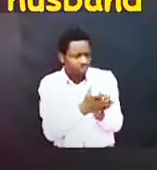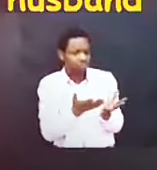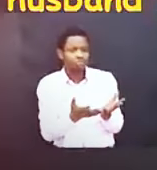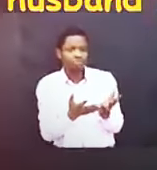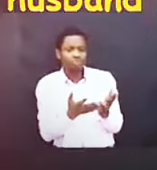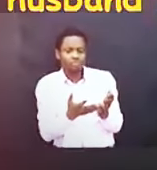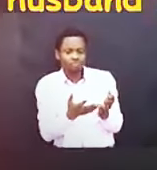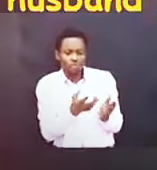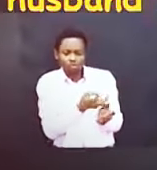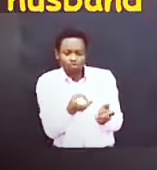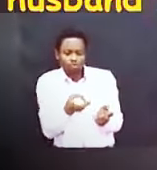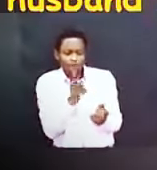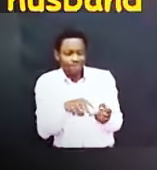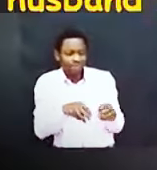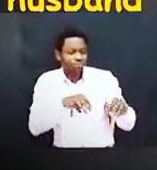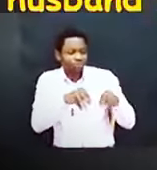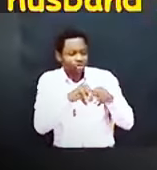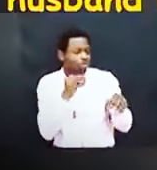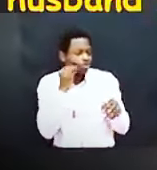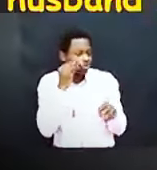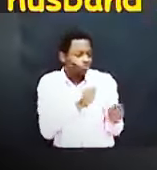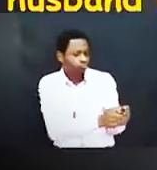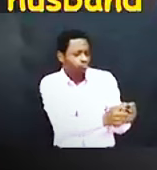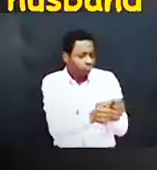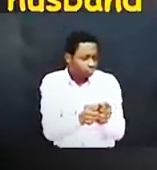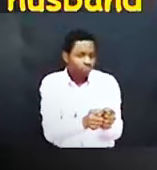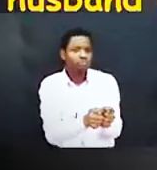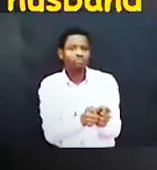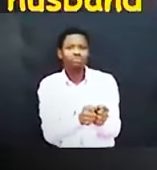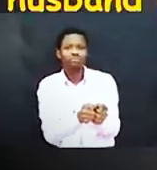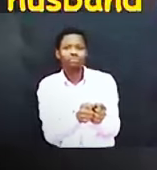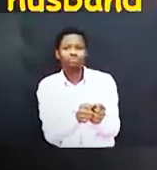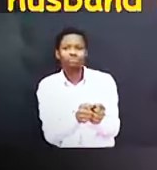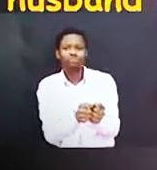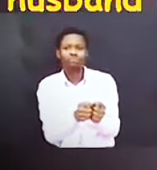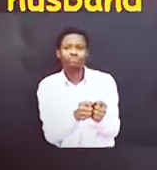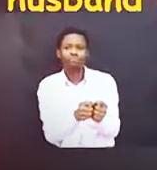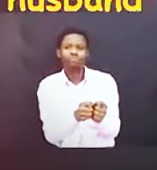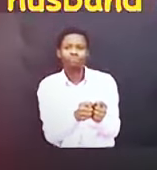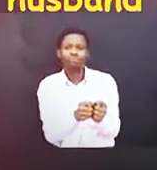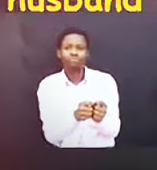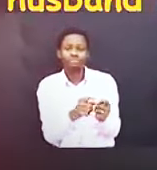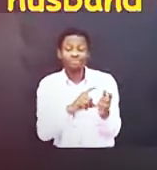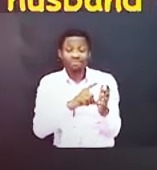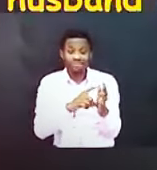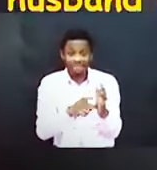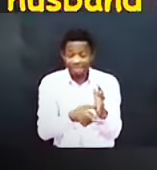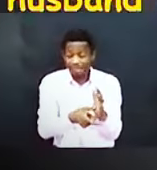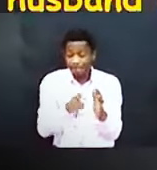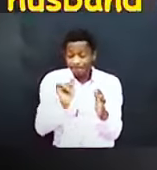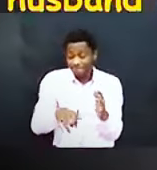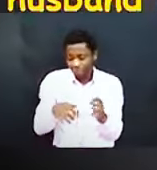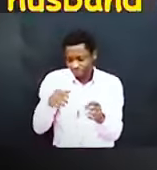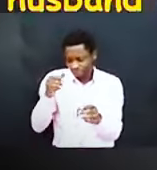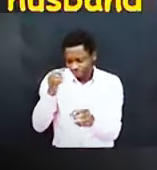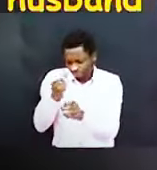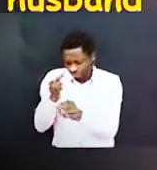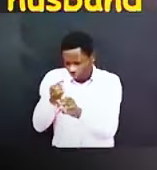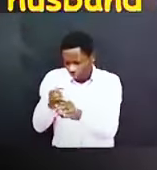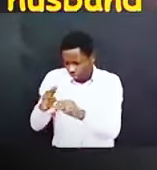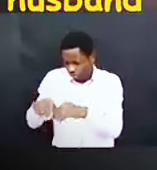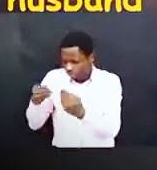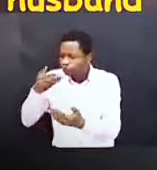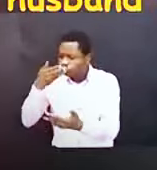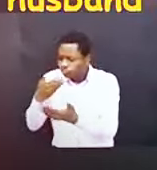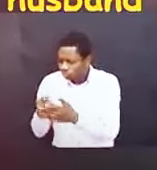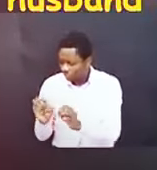have to manage the home together. And they have to be mindful of the education. No wonder where